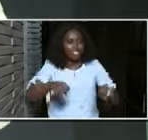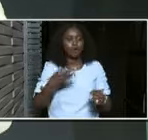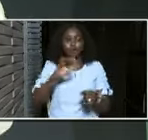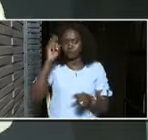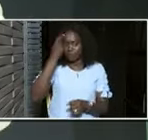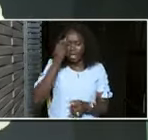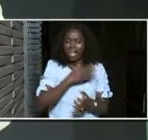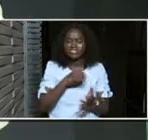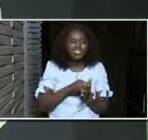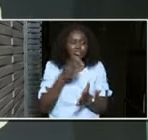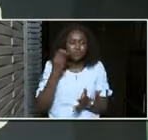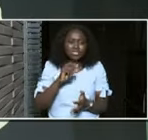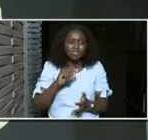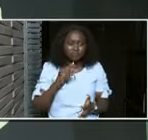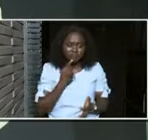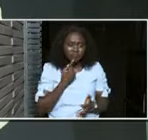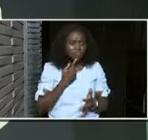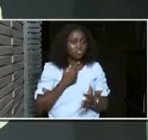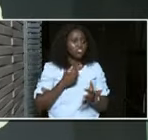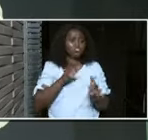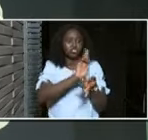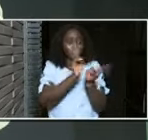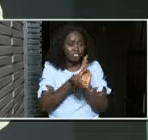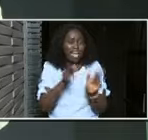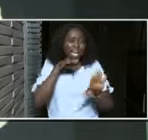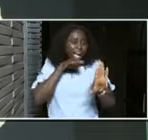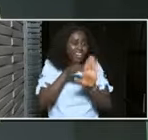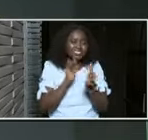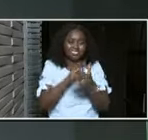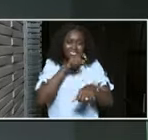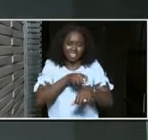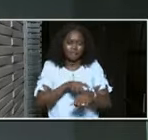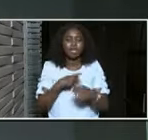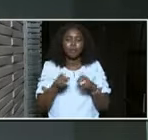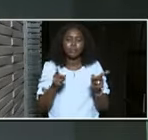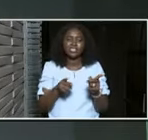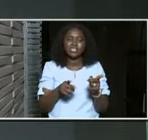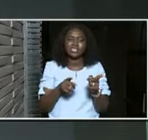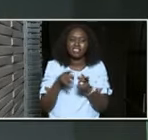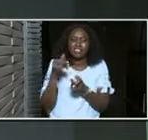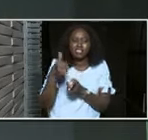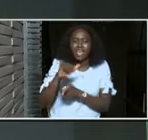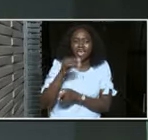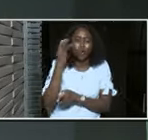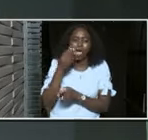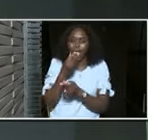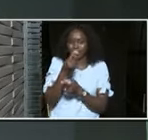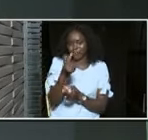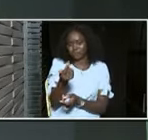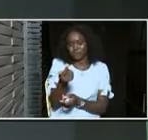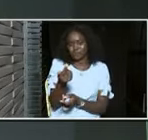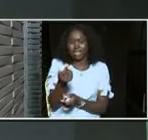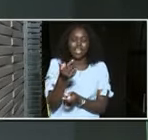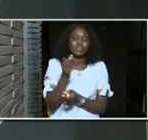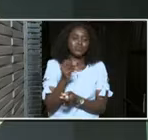fundamental restructuring at that particular time. But of course, they were few. And therefore,